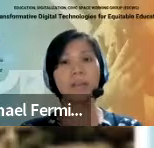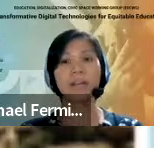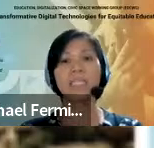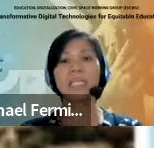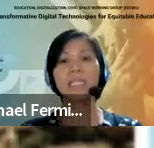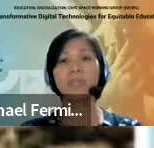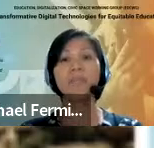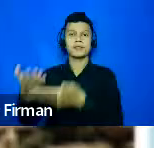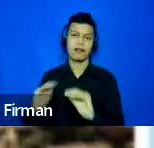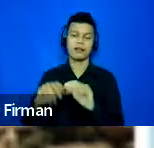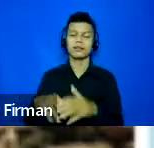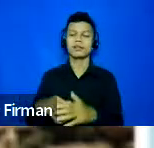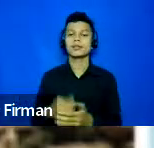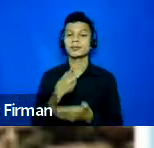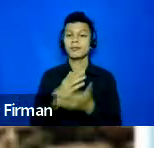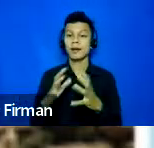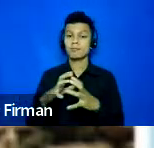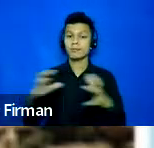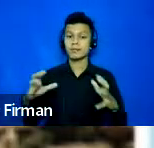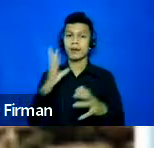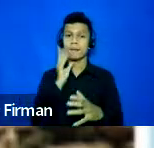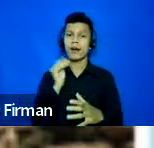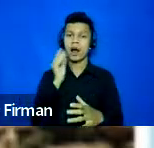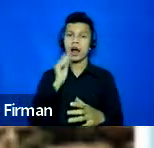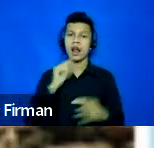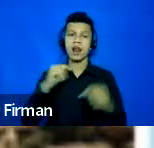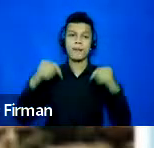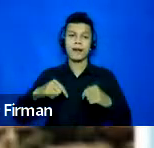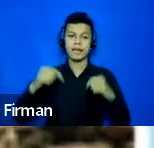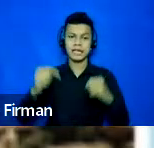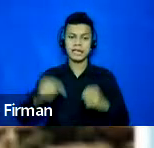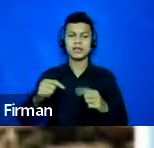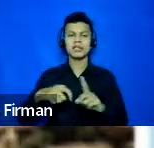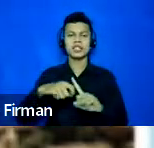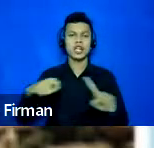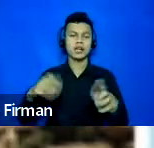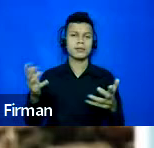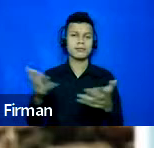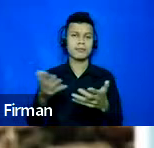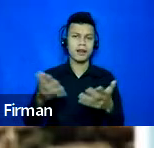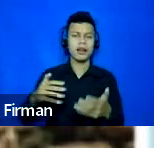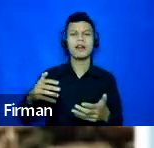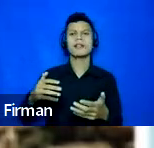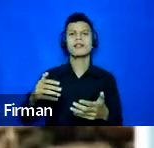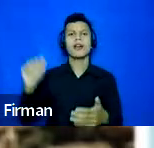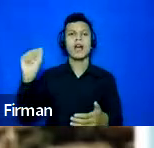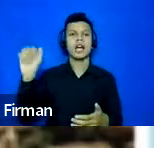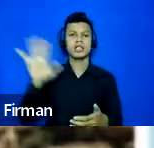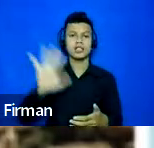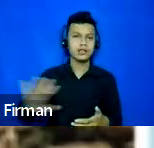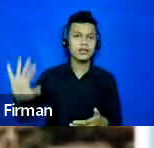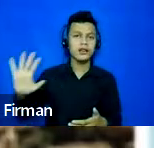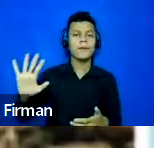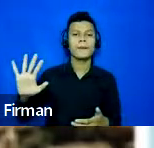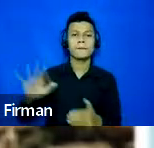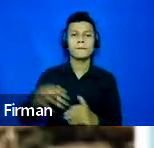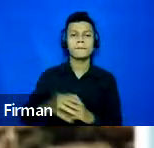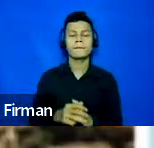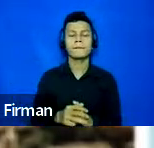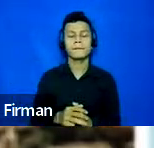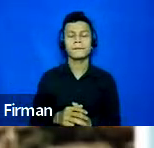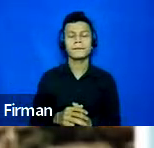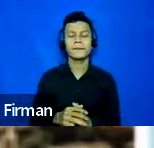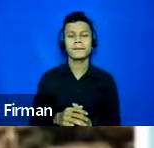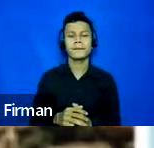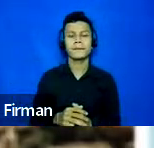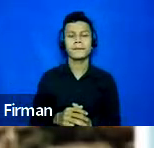and experiences will be coming from the Asia region, since I am the regional advisor, but I will also share with you some